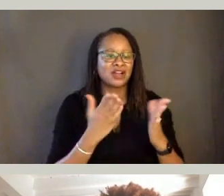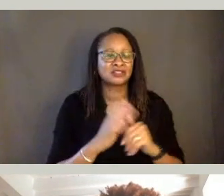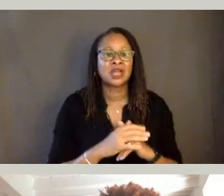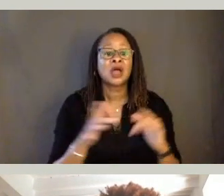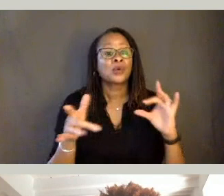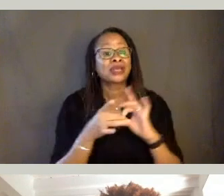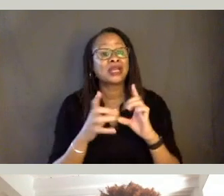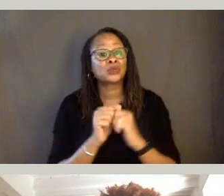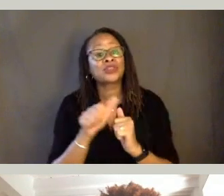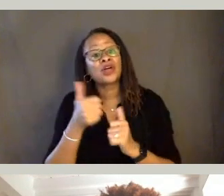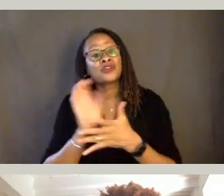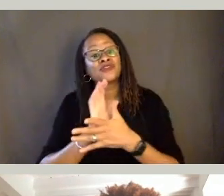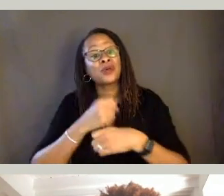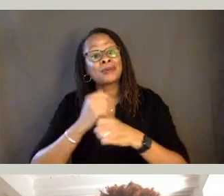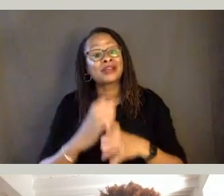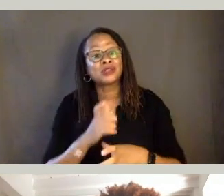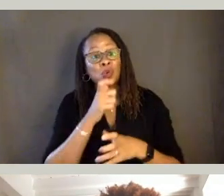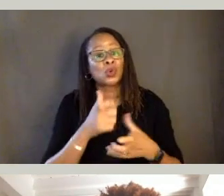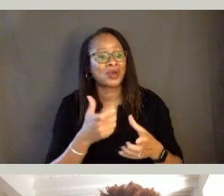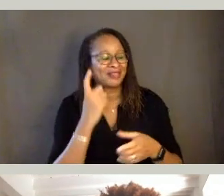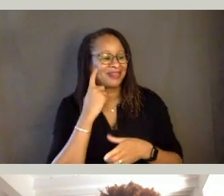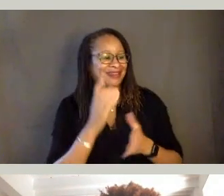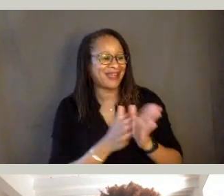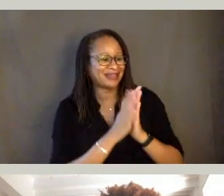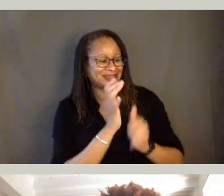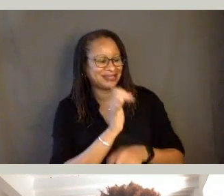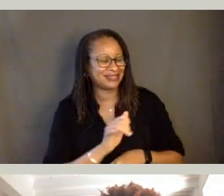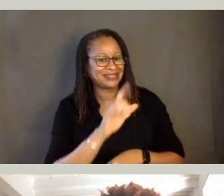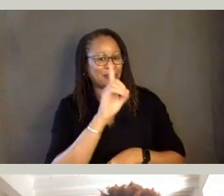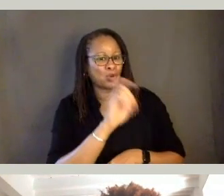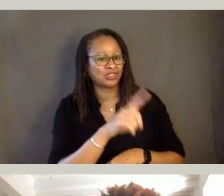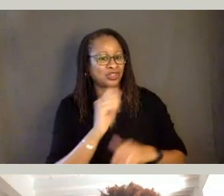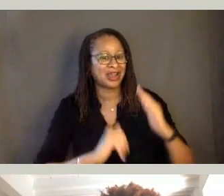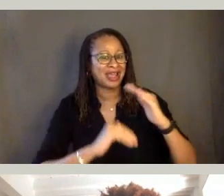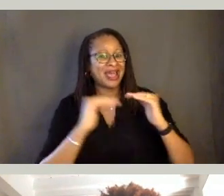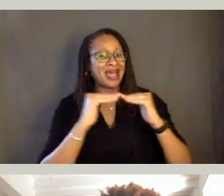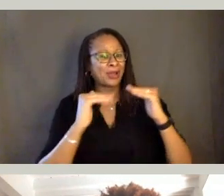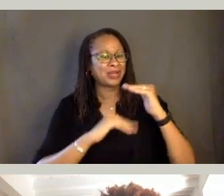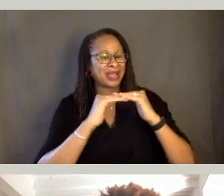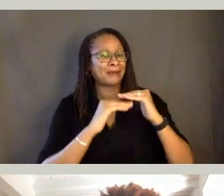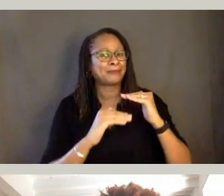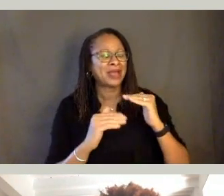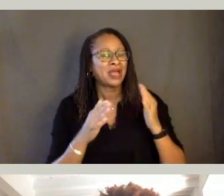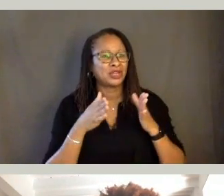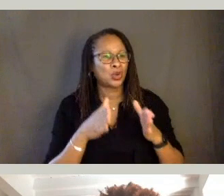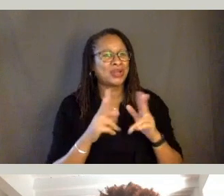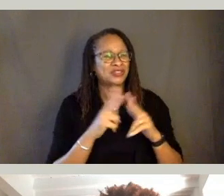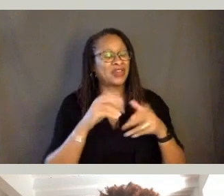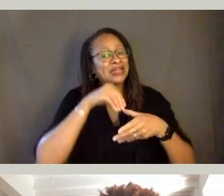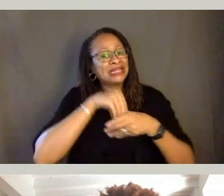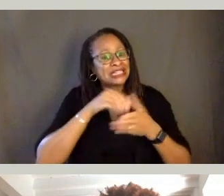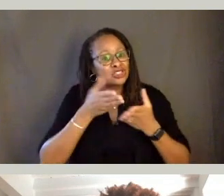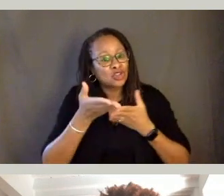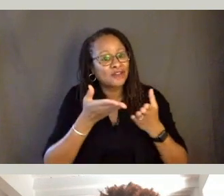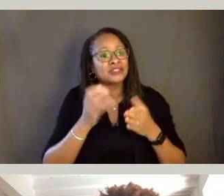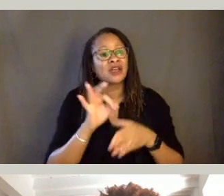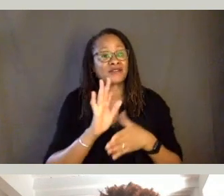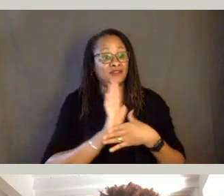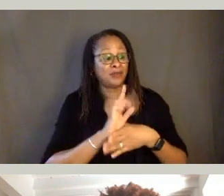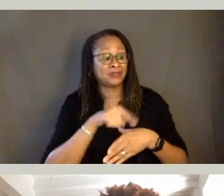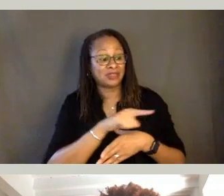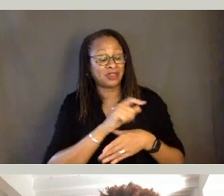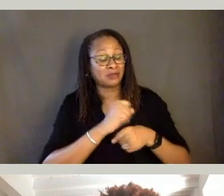other filmmakers who we think are asking that question of equity cap in a way that is very in service of the films they're making. And